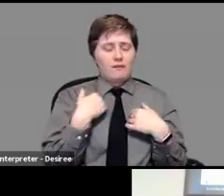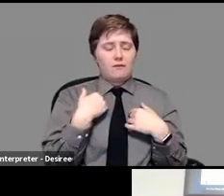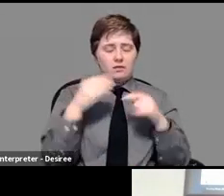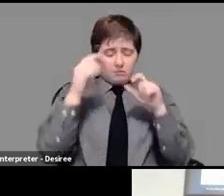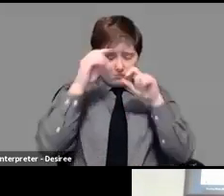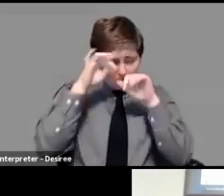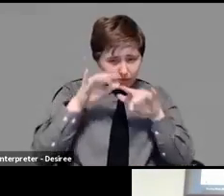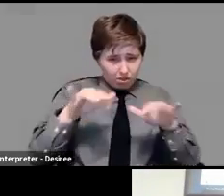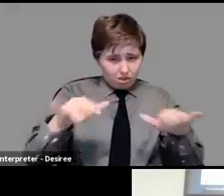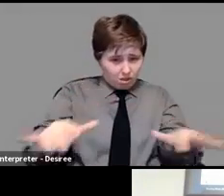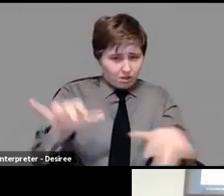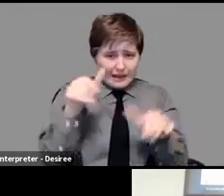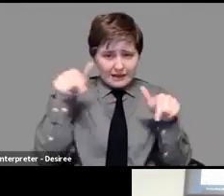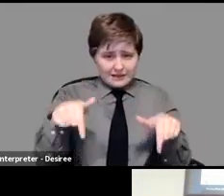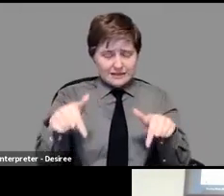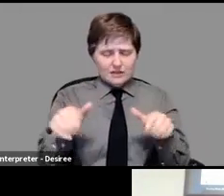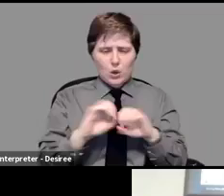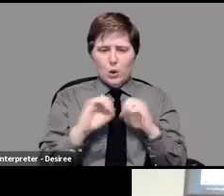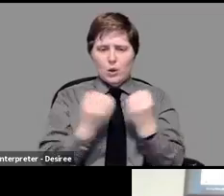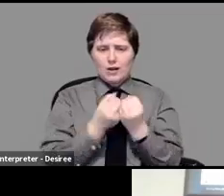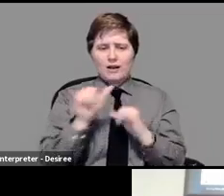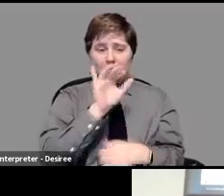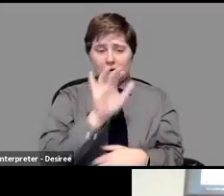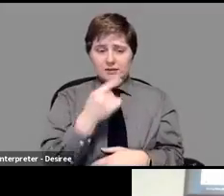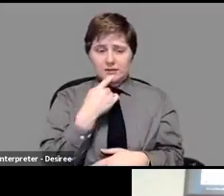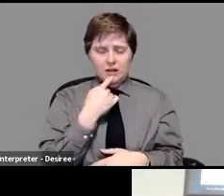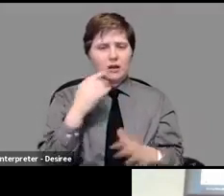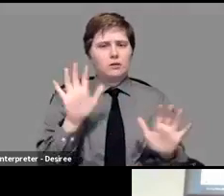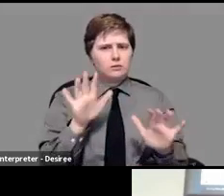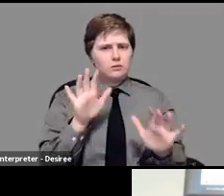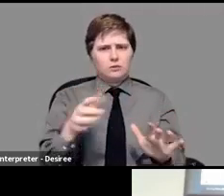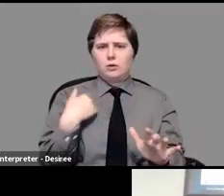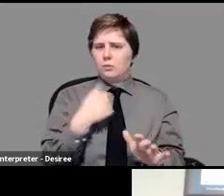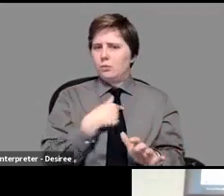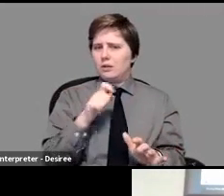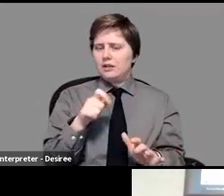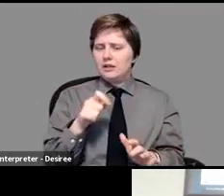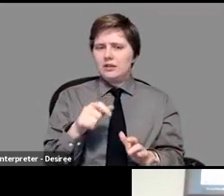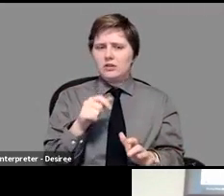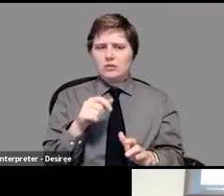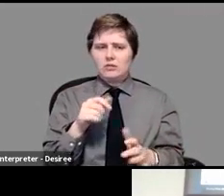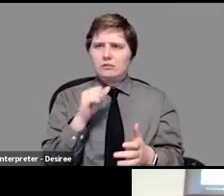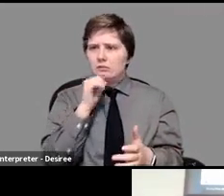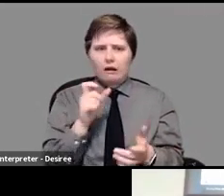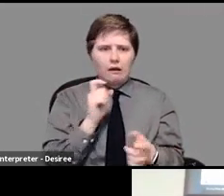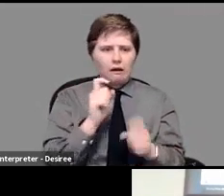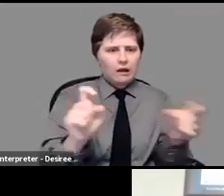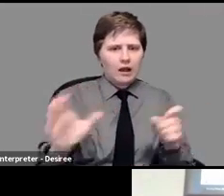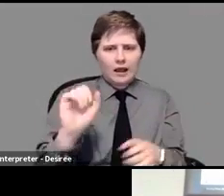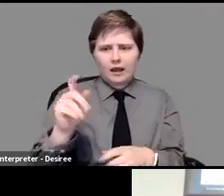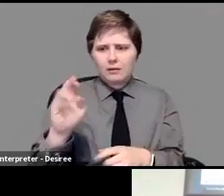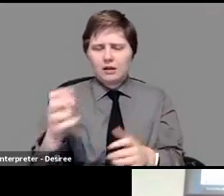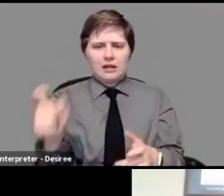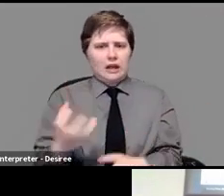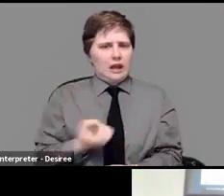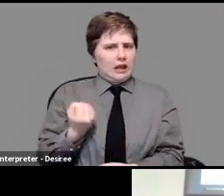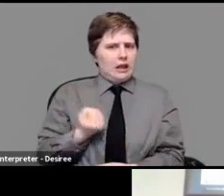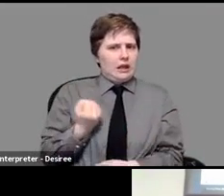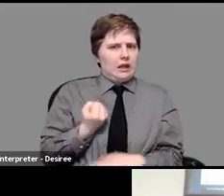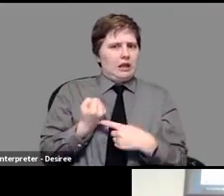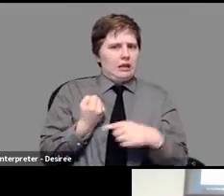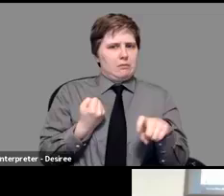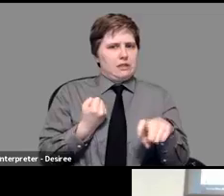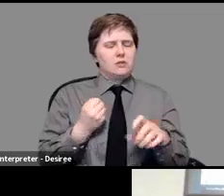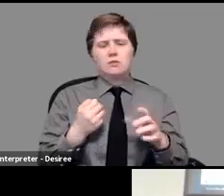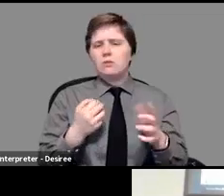this, is organizations like yours saying we need to, not deploy any more capital to businesses, we need to hold on to this? Or do